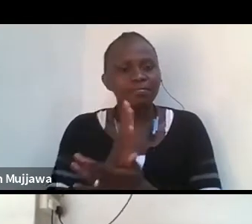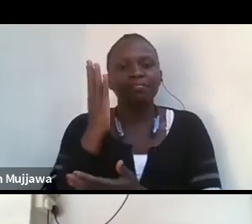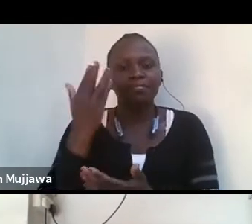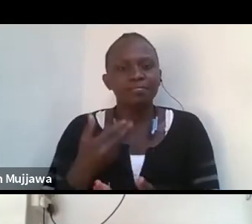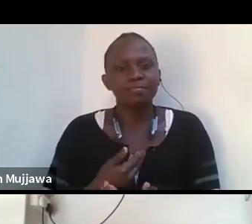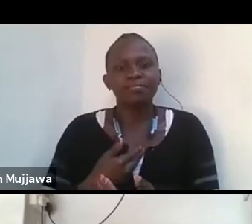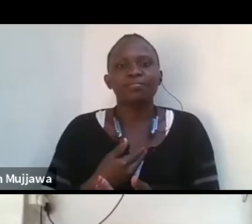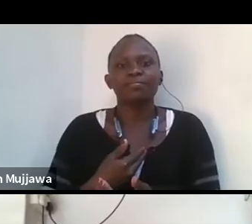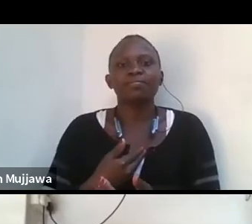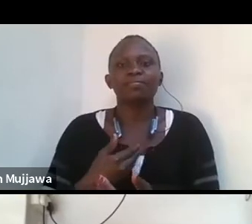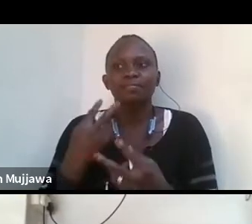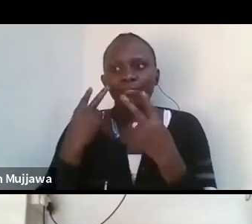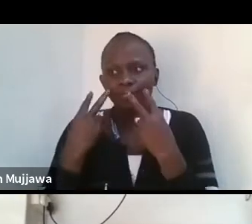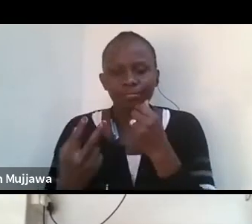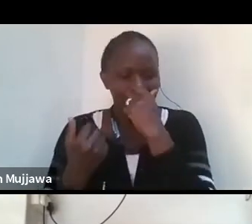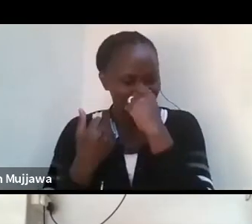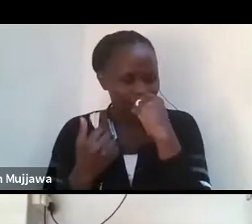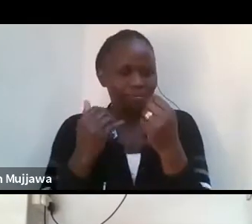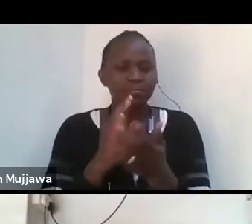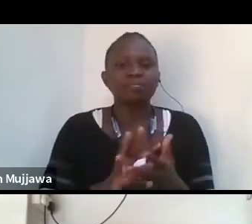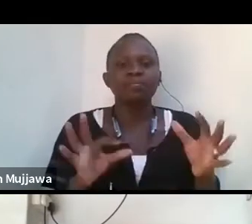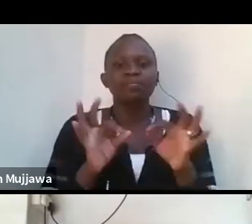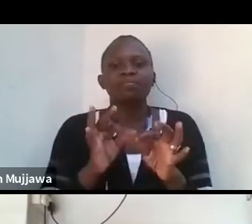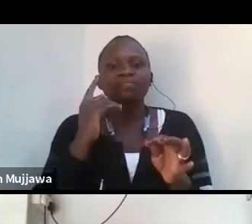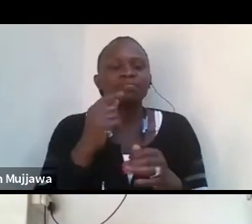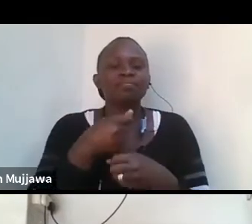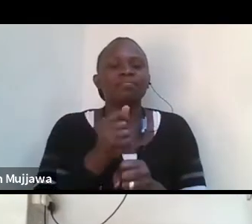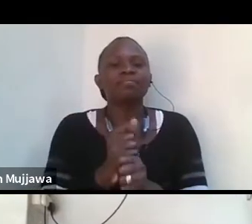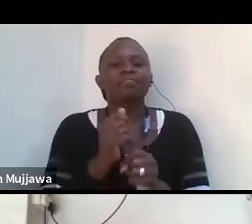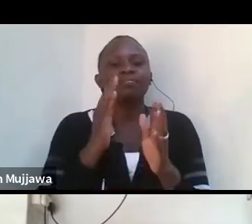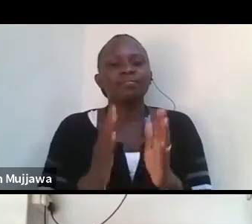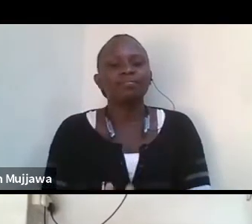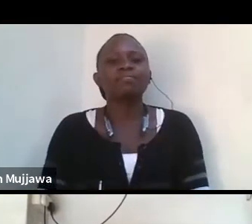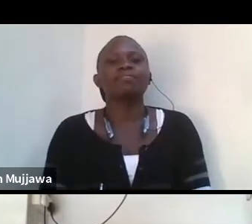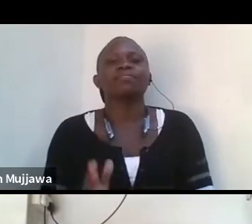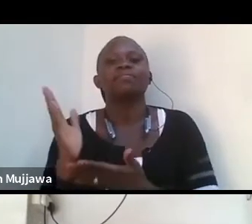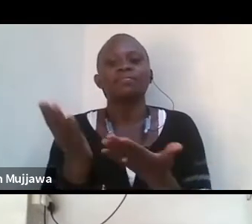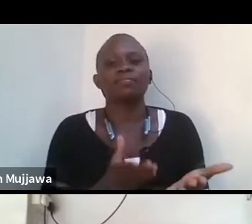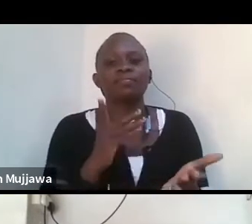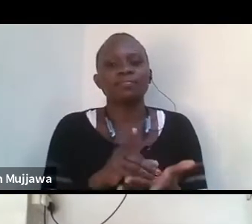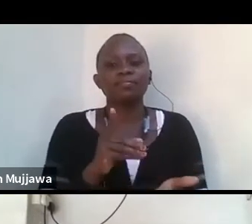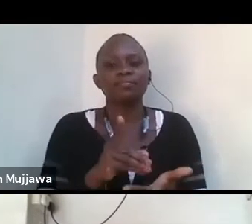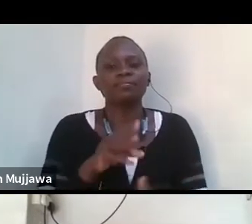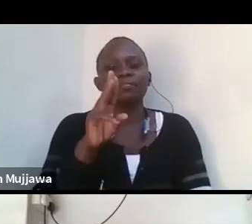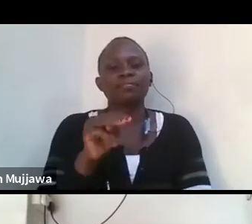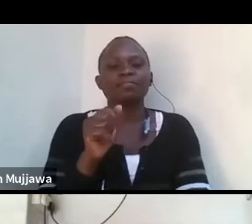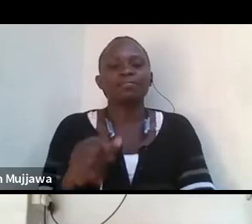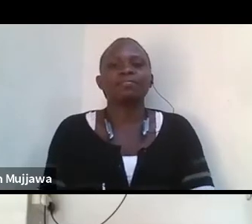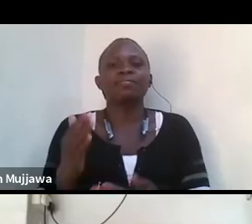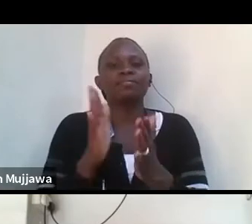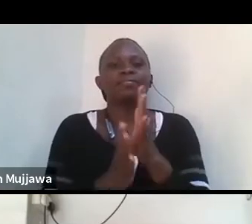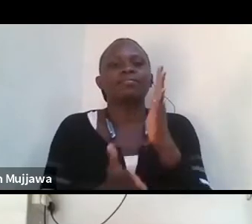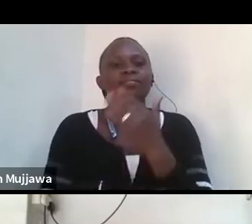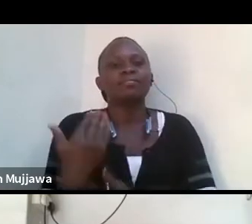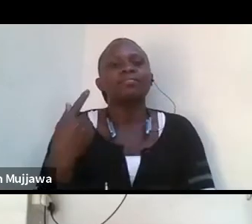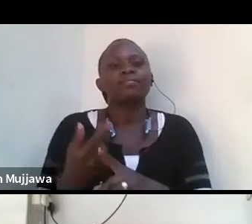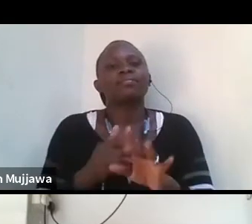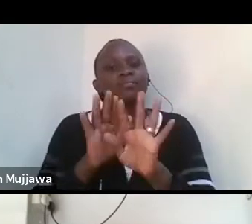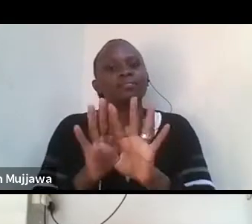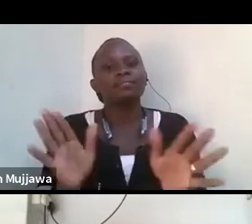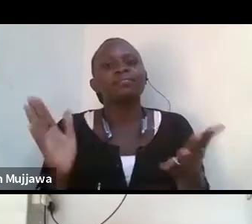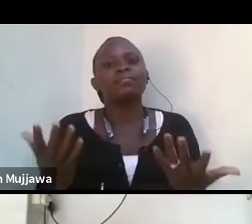linings for the manufacturers. Welcome, Dr. Maggie. Good morning to you. From your perspective, how bad has